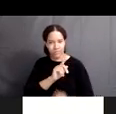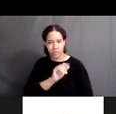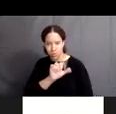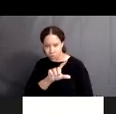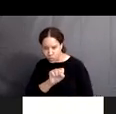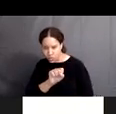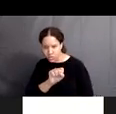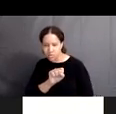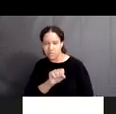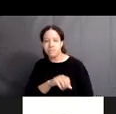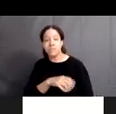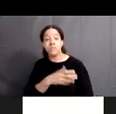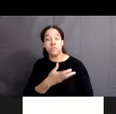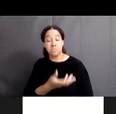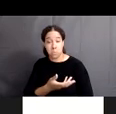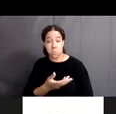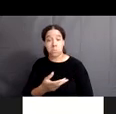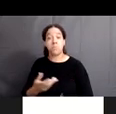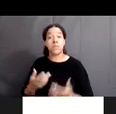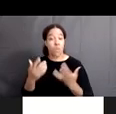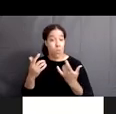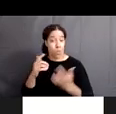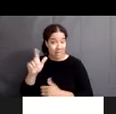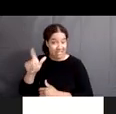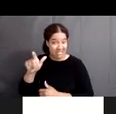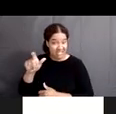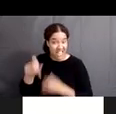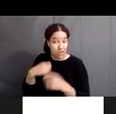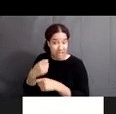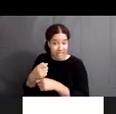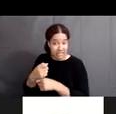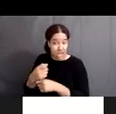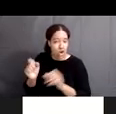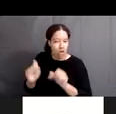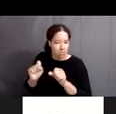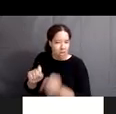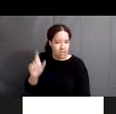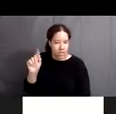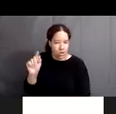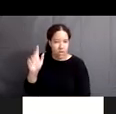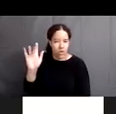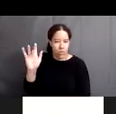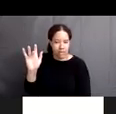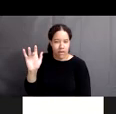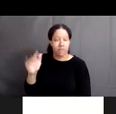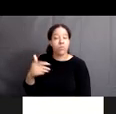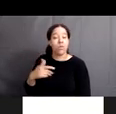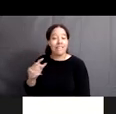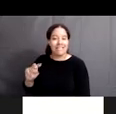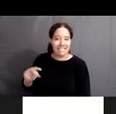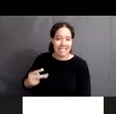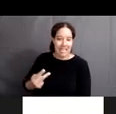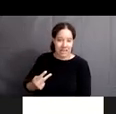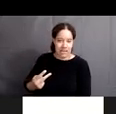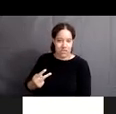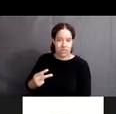now, launching later this year or even next year is a secondary cooperative